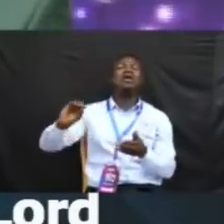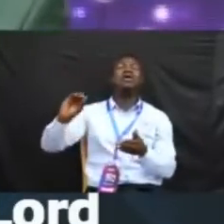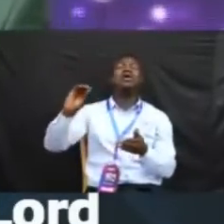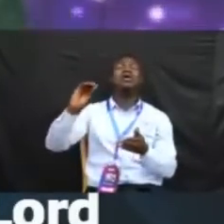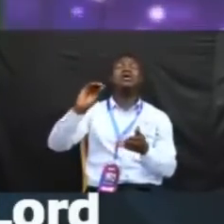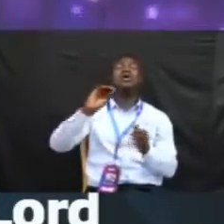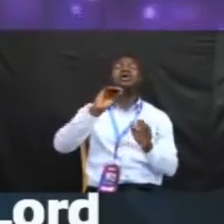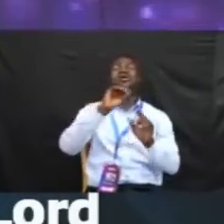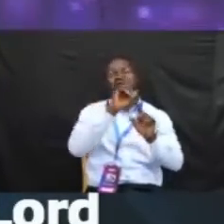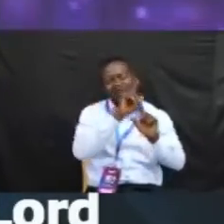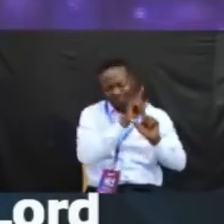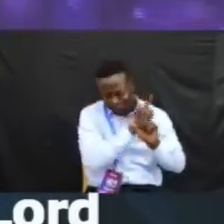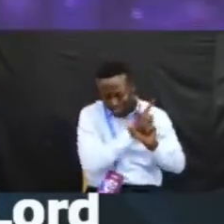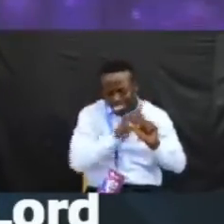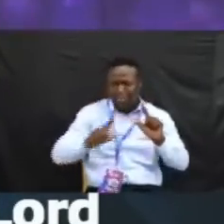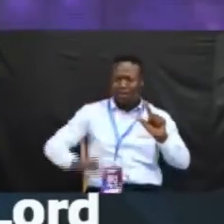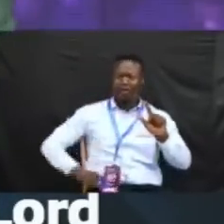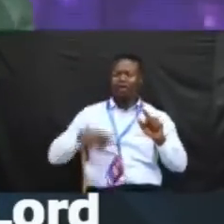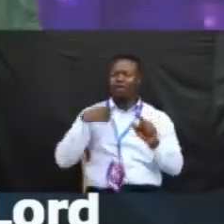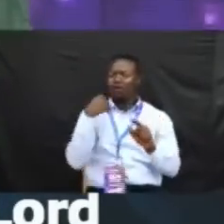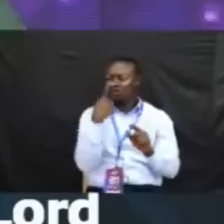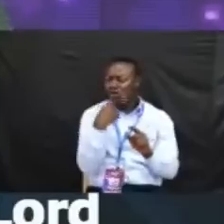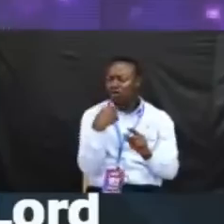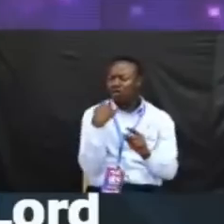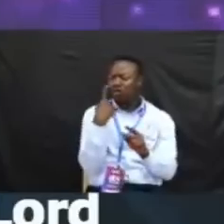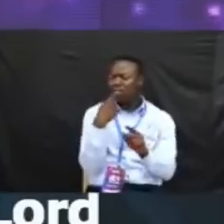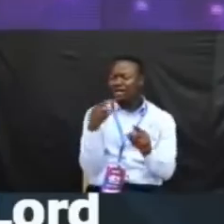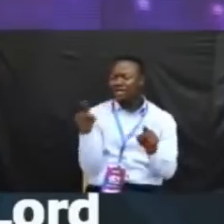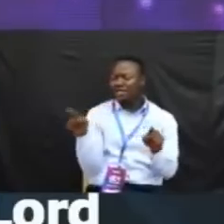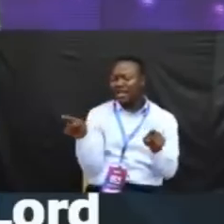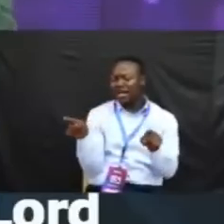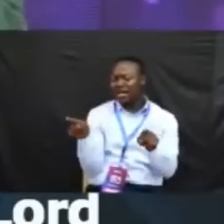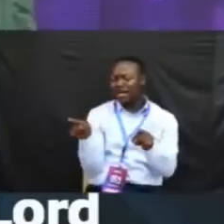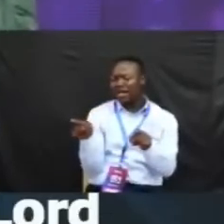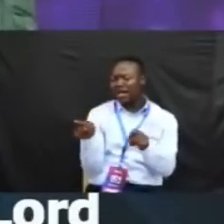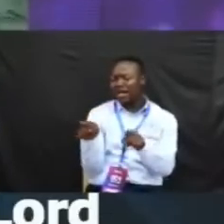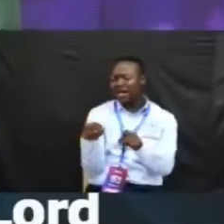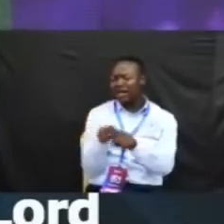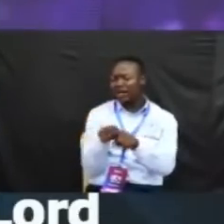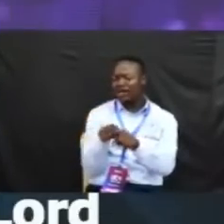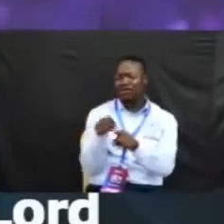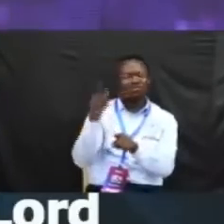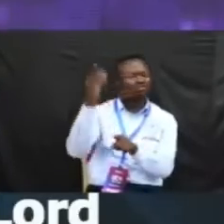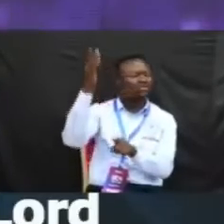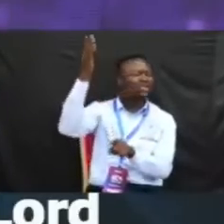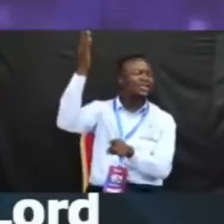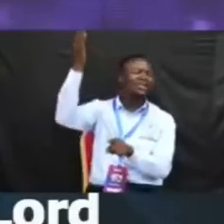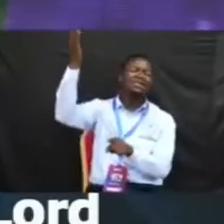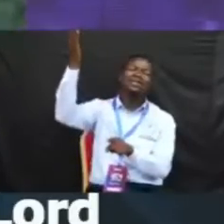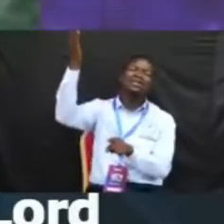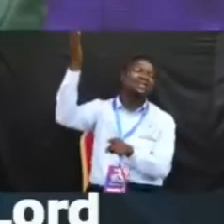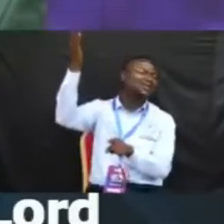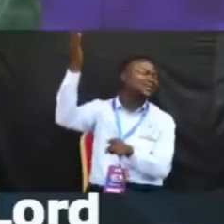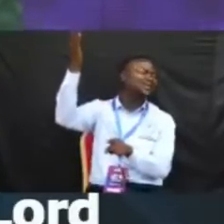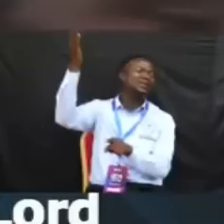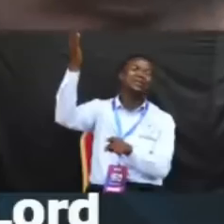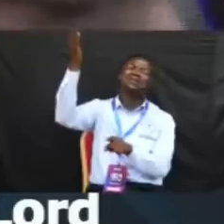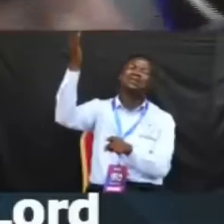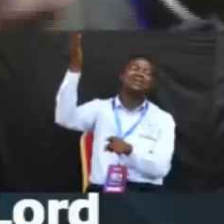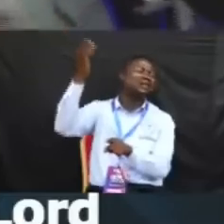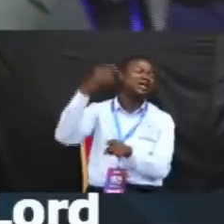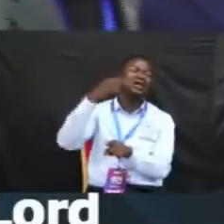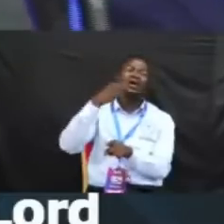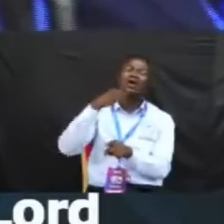Oh God who is unto thee. Oh